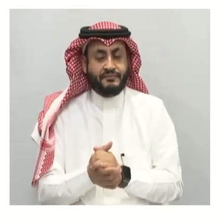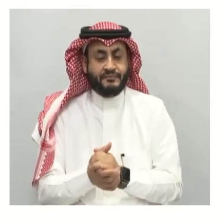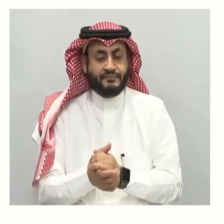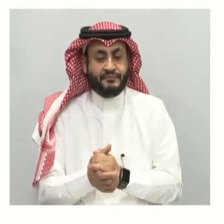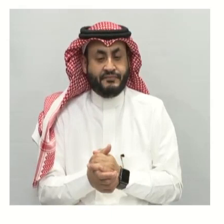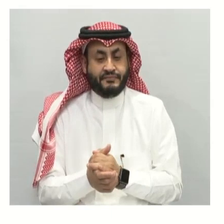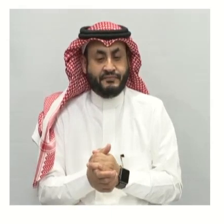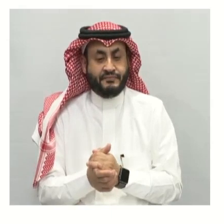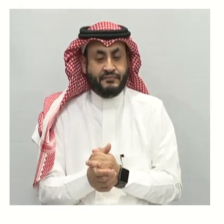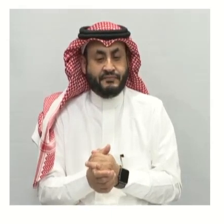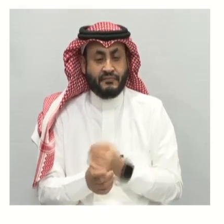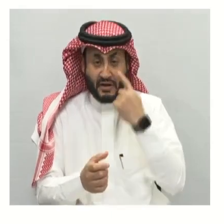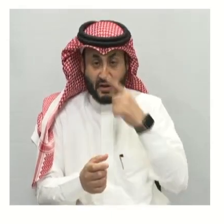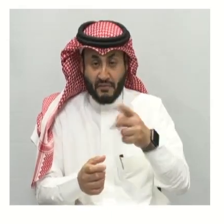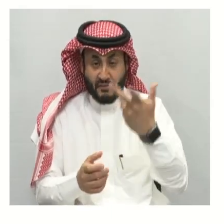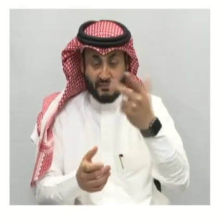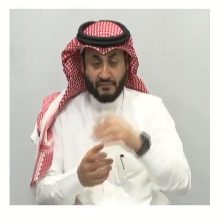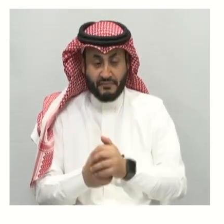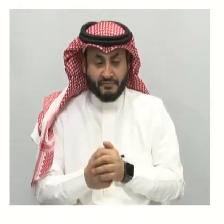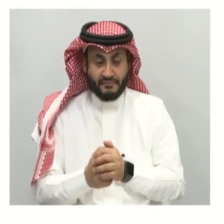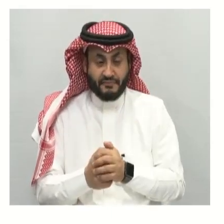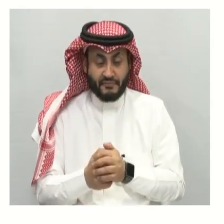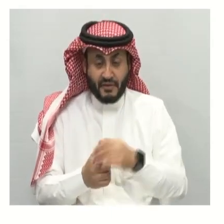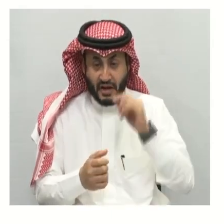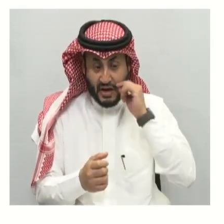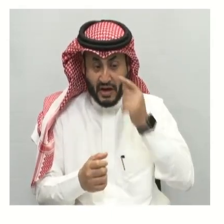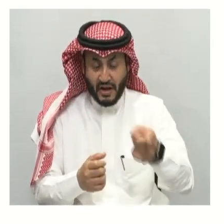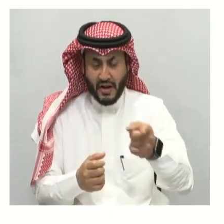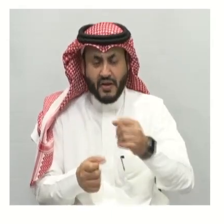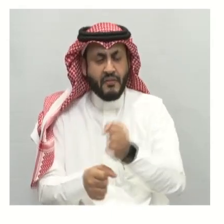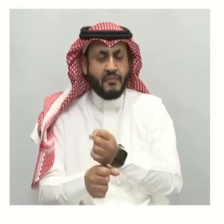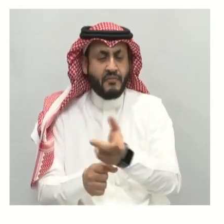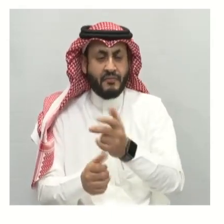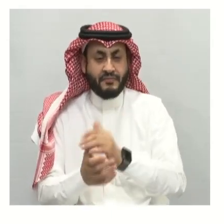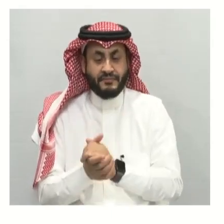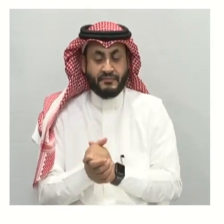What do you see? This boy is